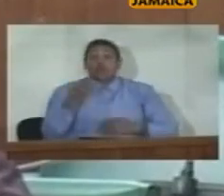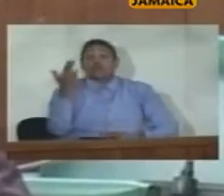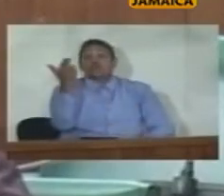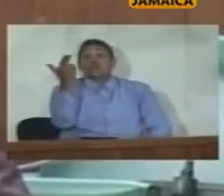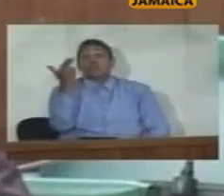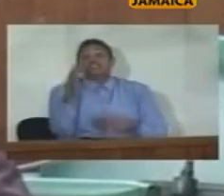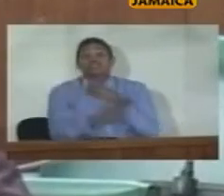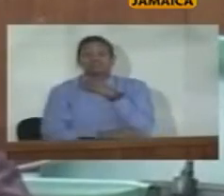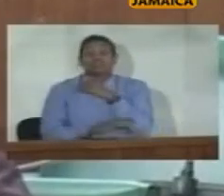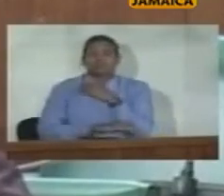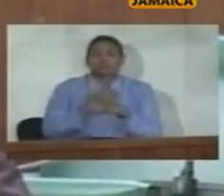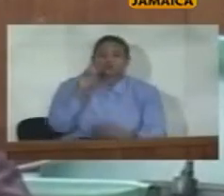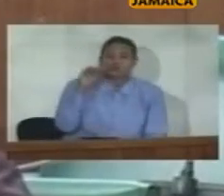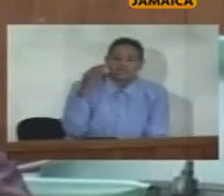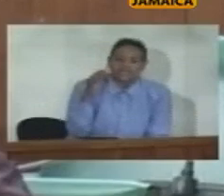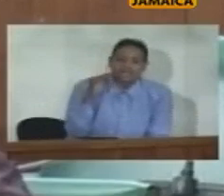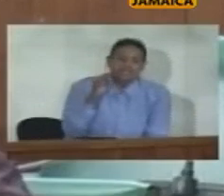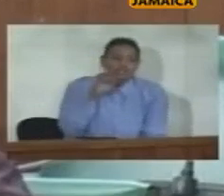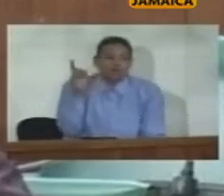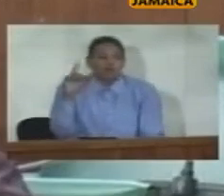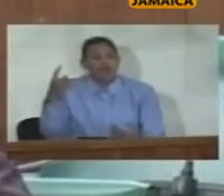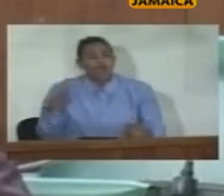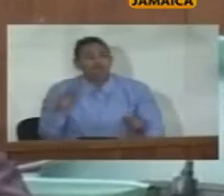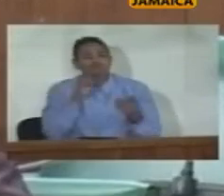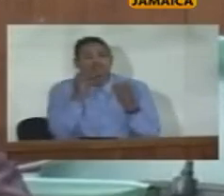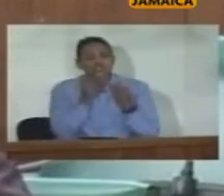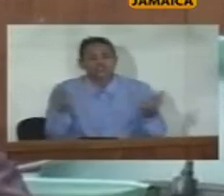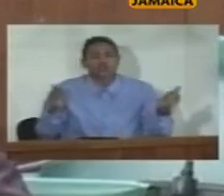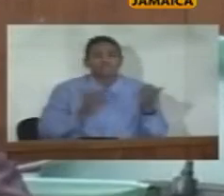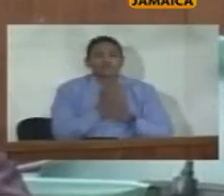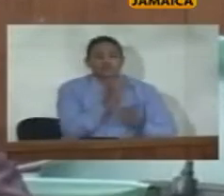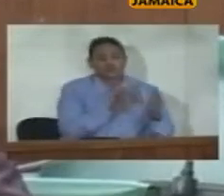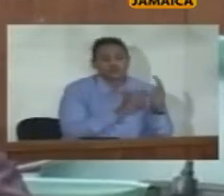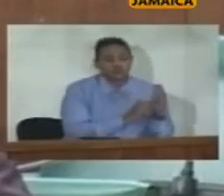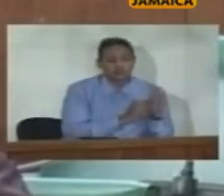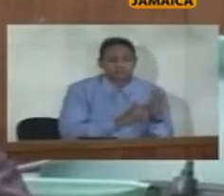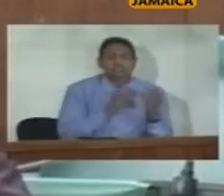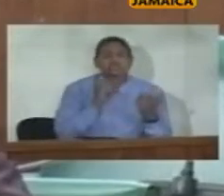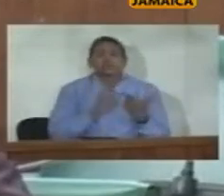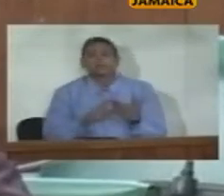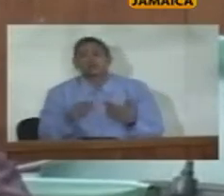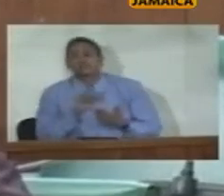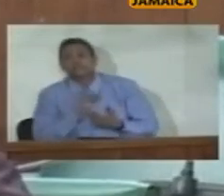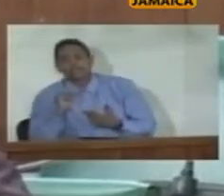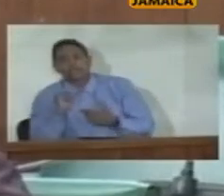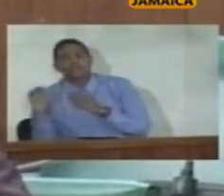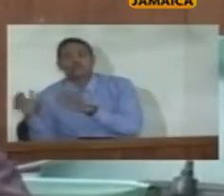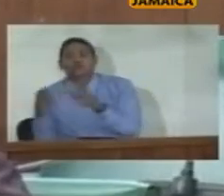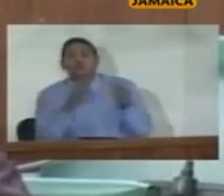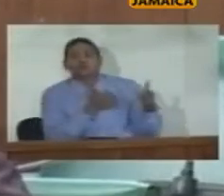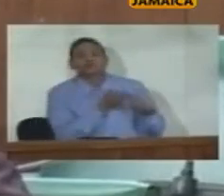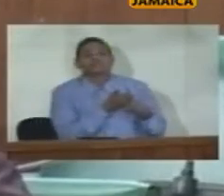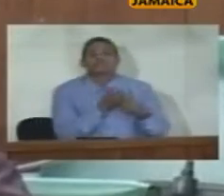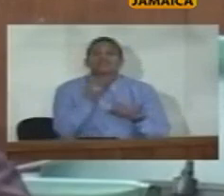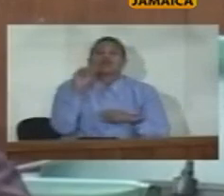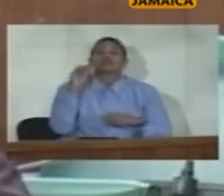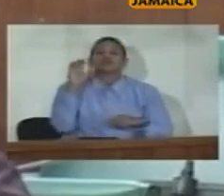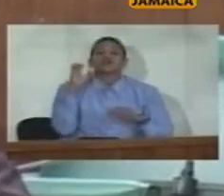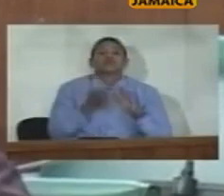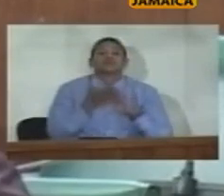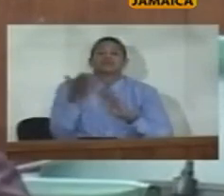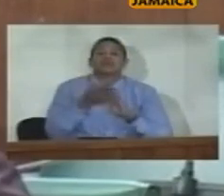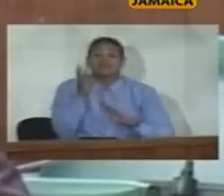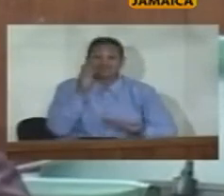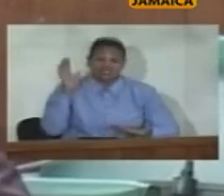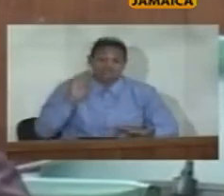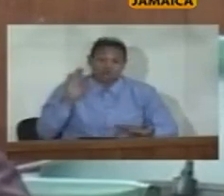September 2019, and whereas it was resolved by the both Houses of Parliament that the state of public emergency, as